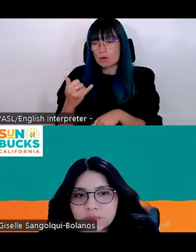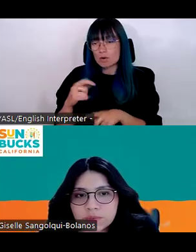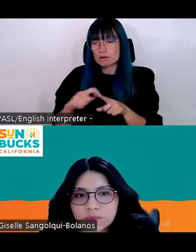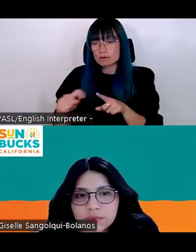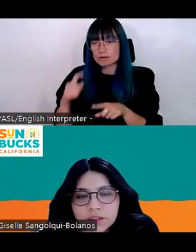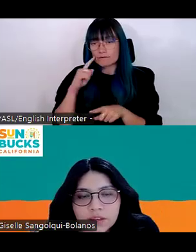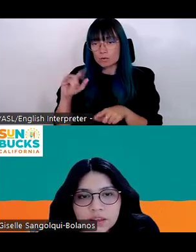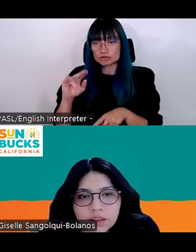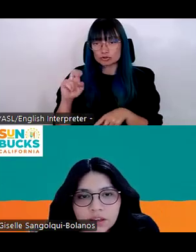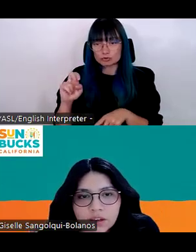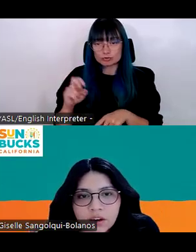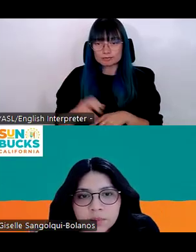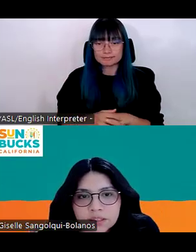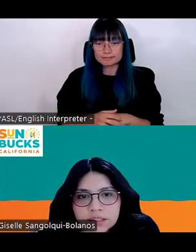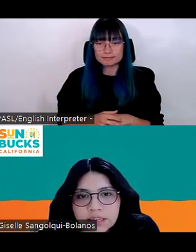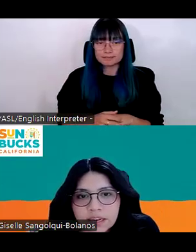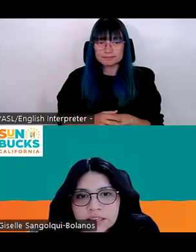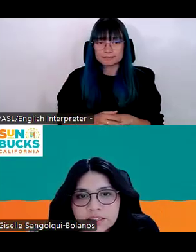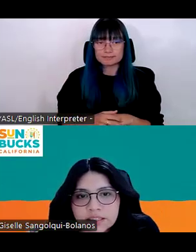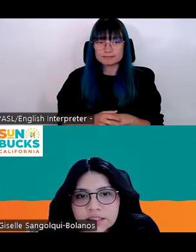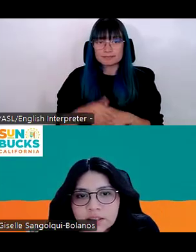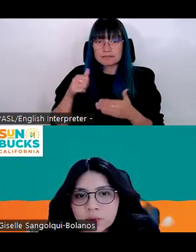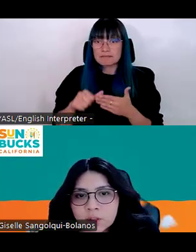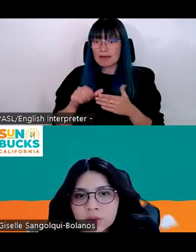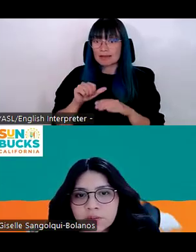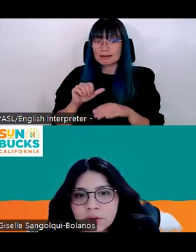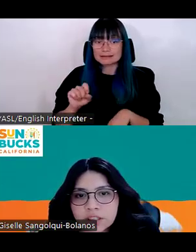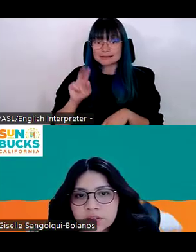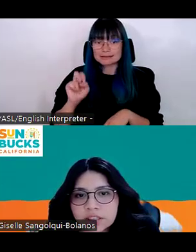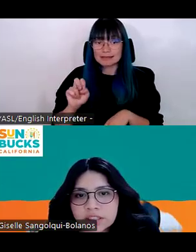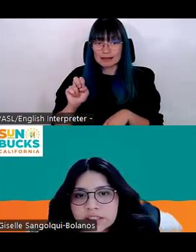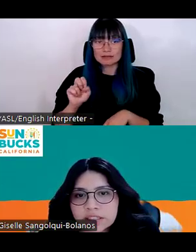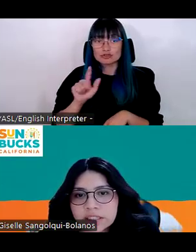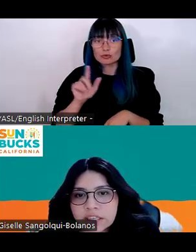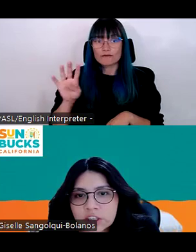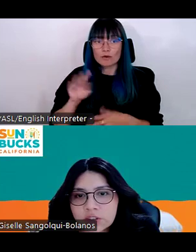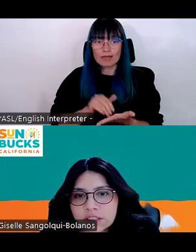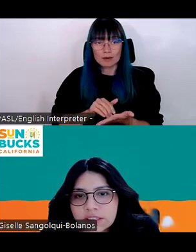June. Car mailing status with